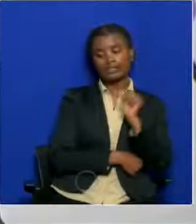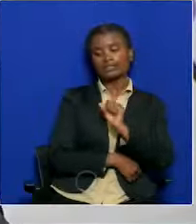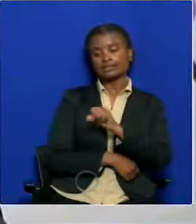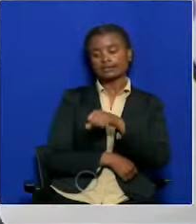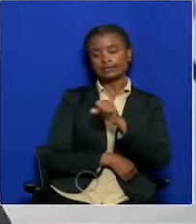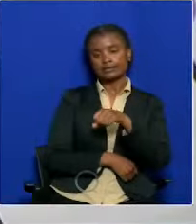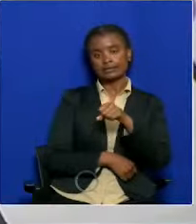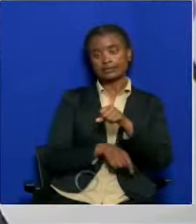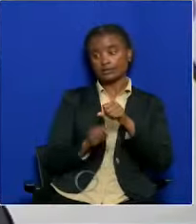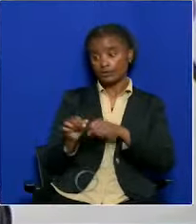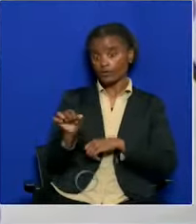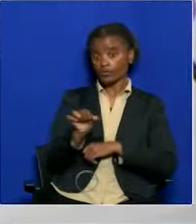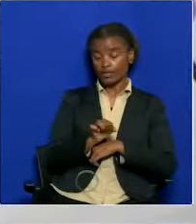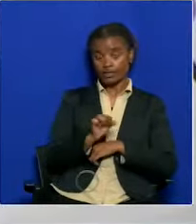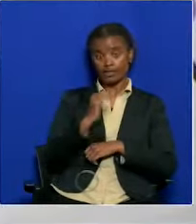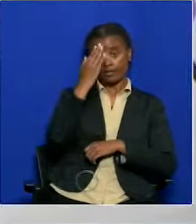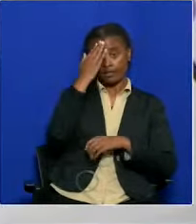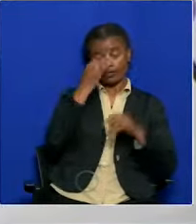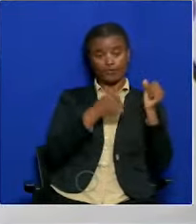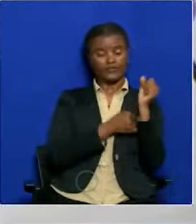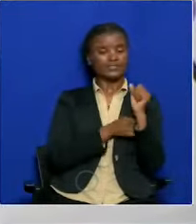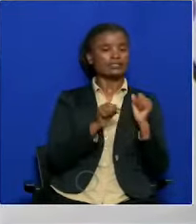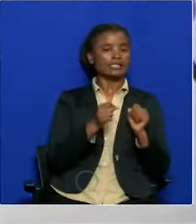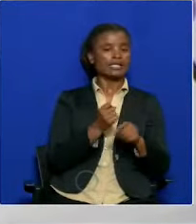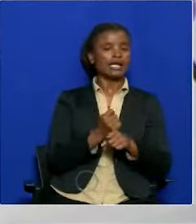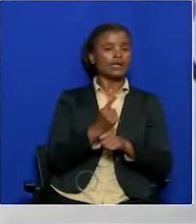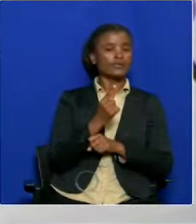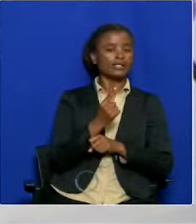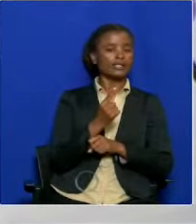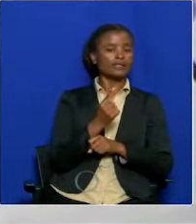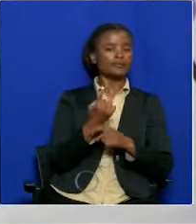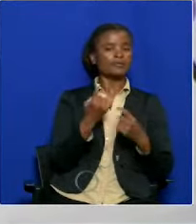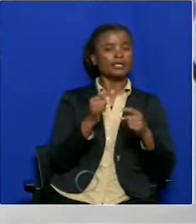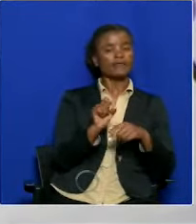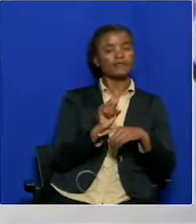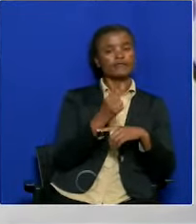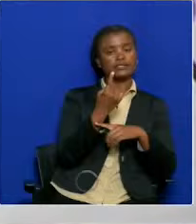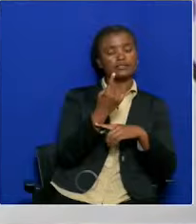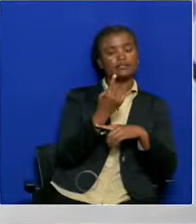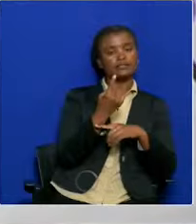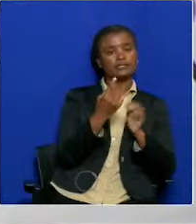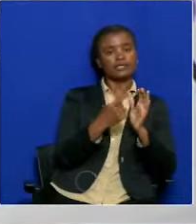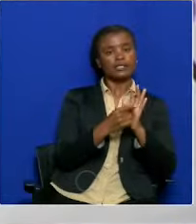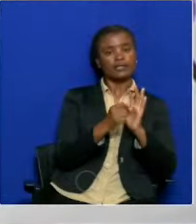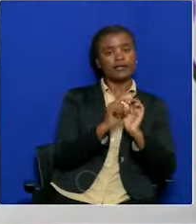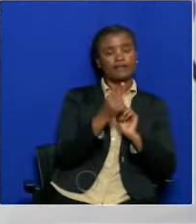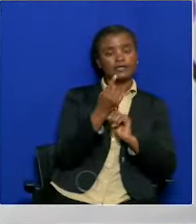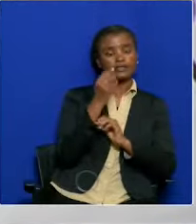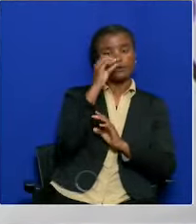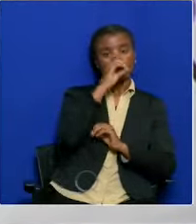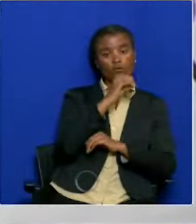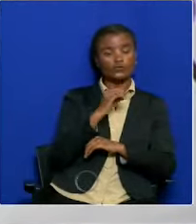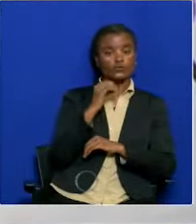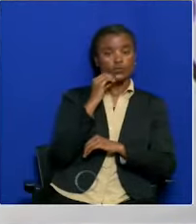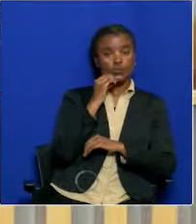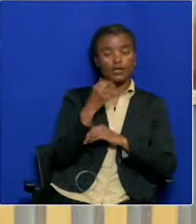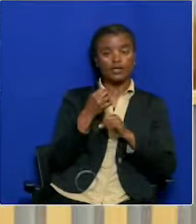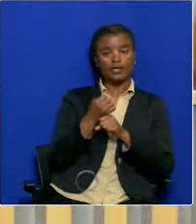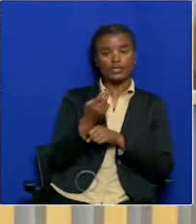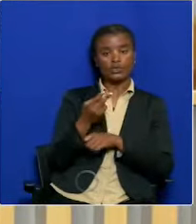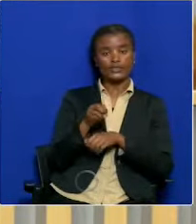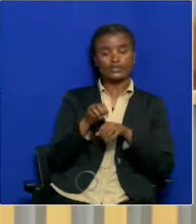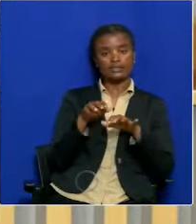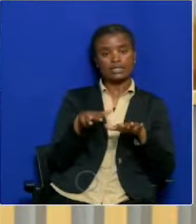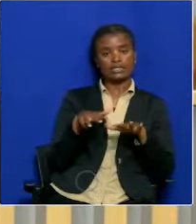December Gauteng, I 23. went on the 1st of October 2019.